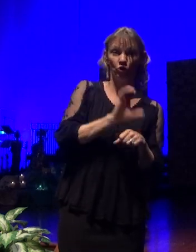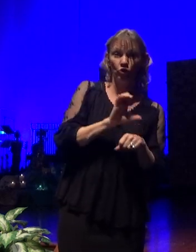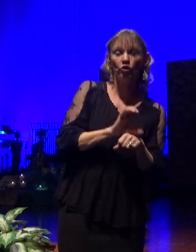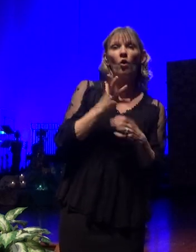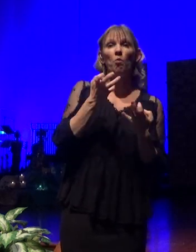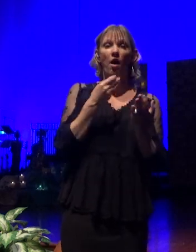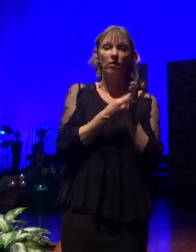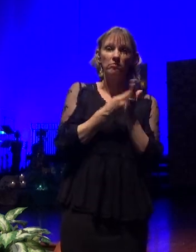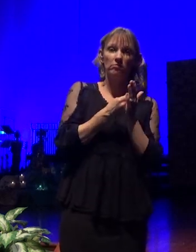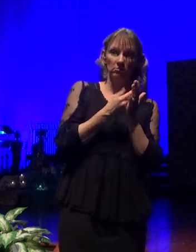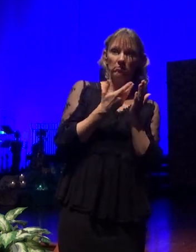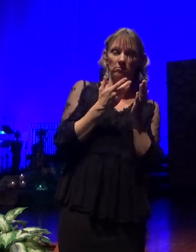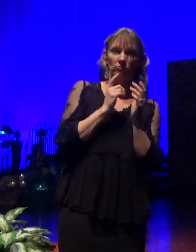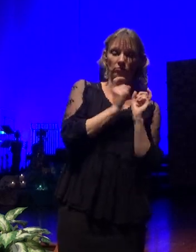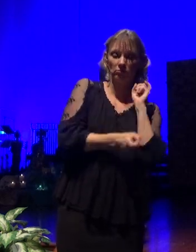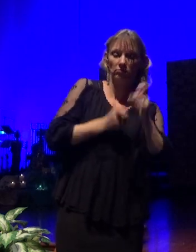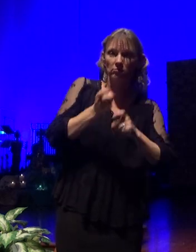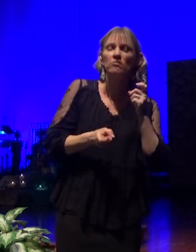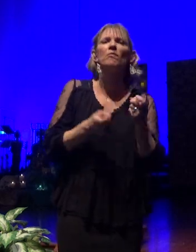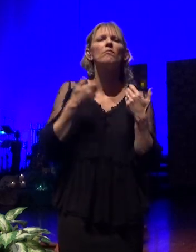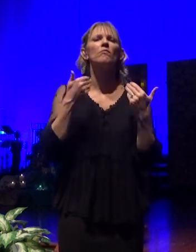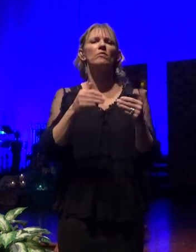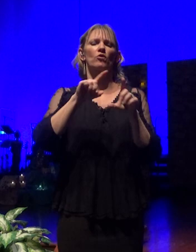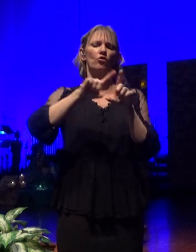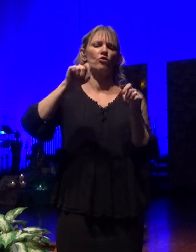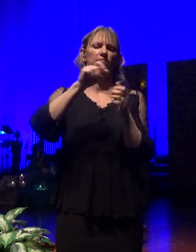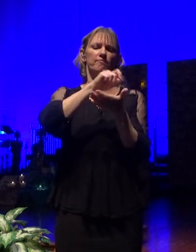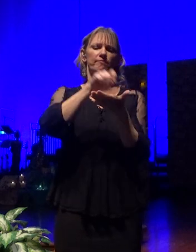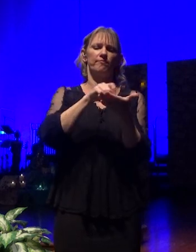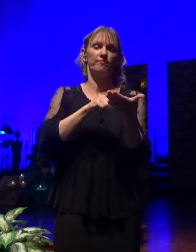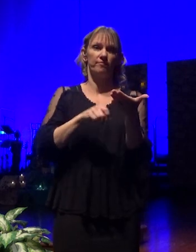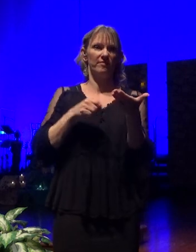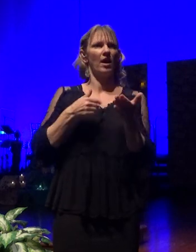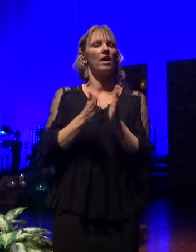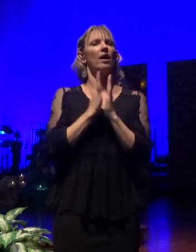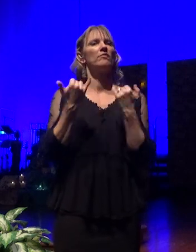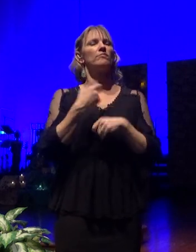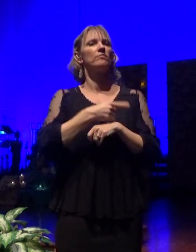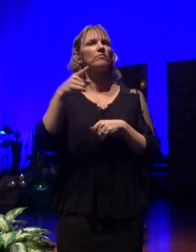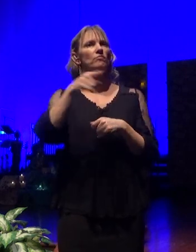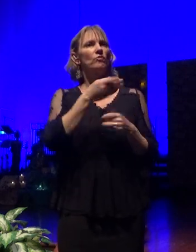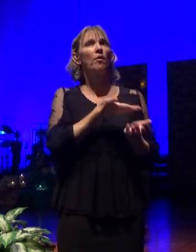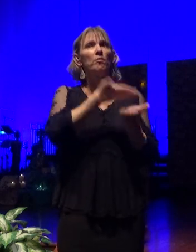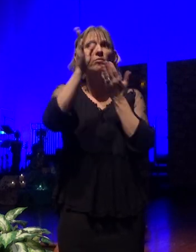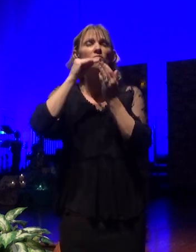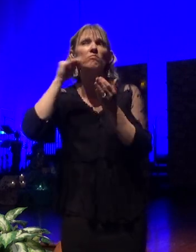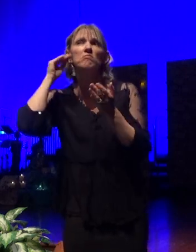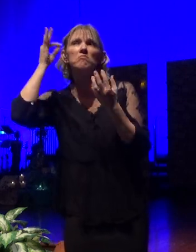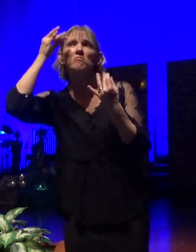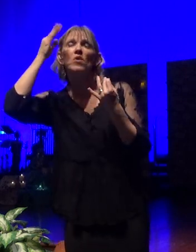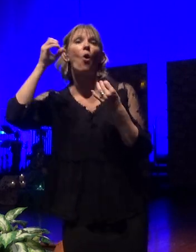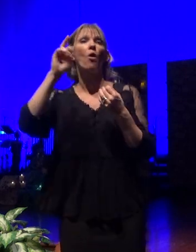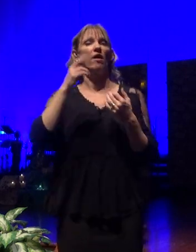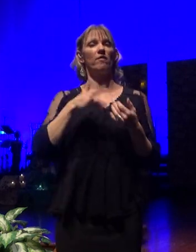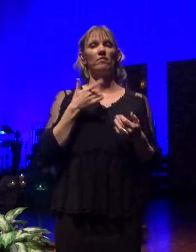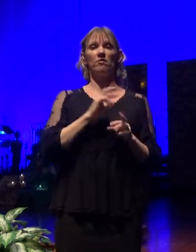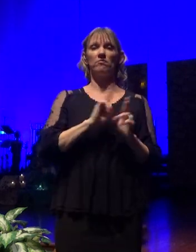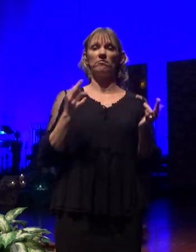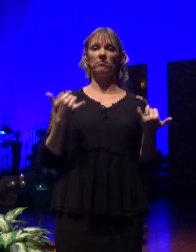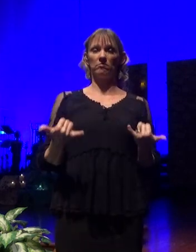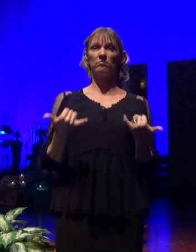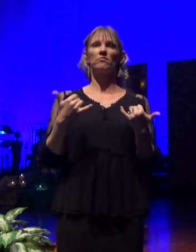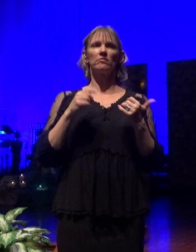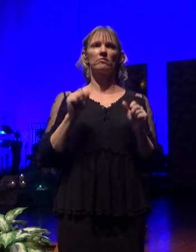their abundance to fill out this card. And we ask you today to take this card, or if you feel ready to fill it out today and leave it,